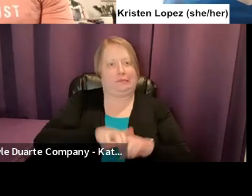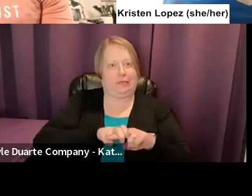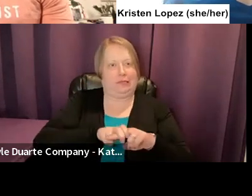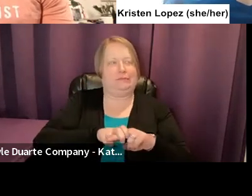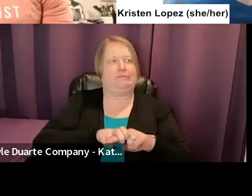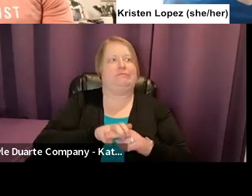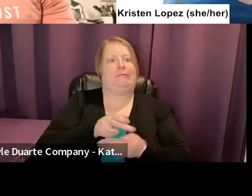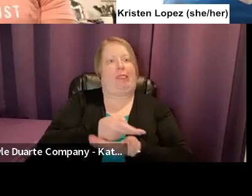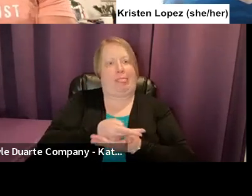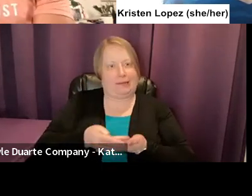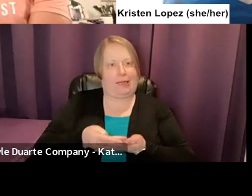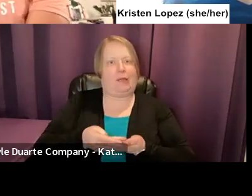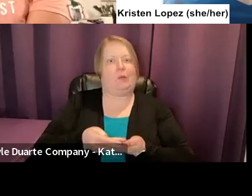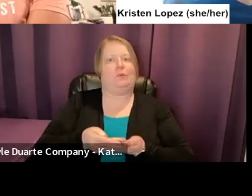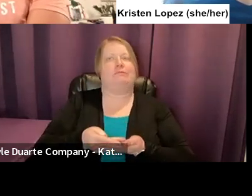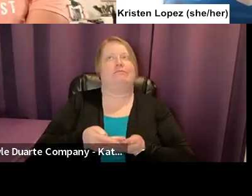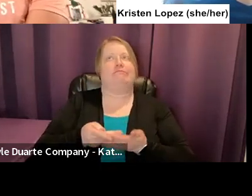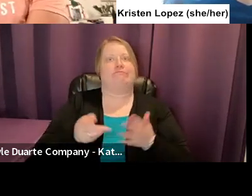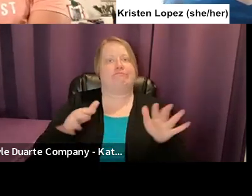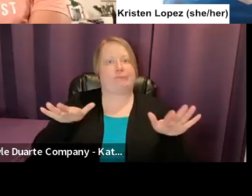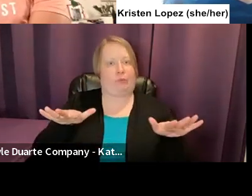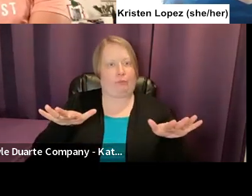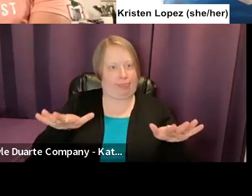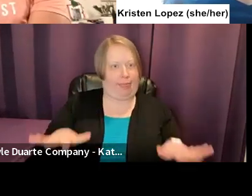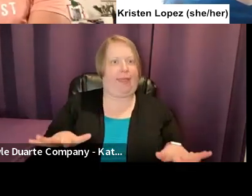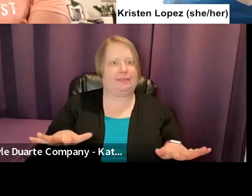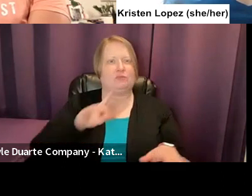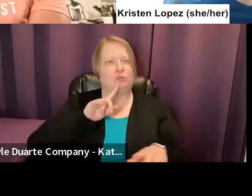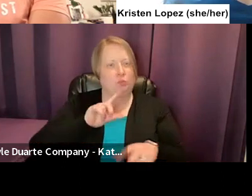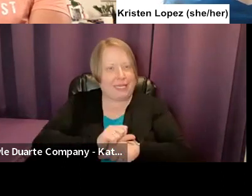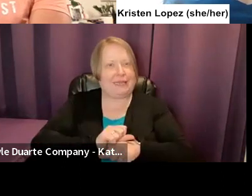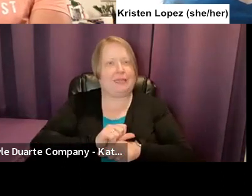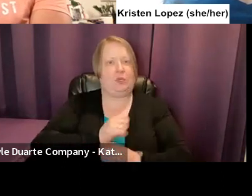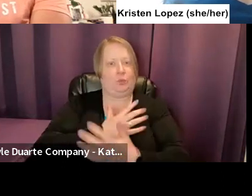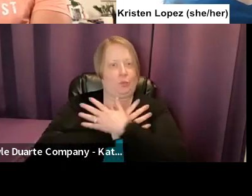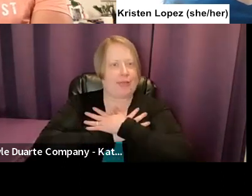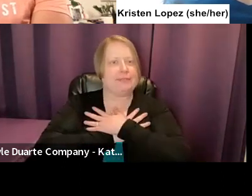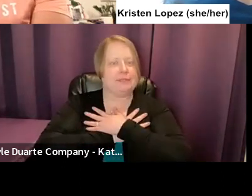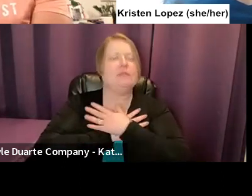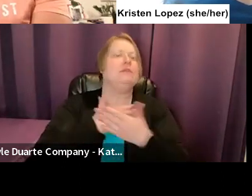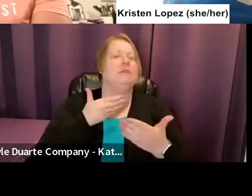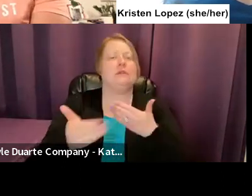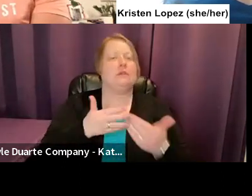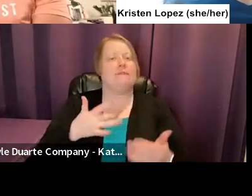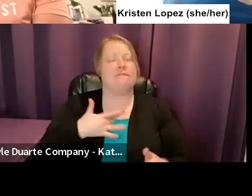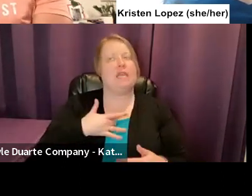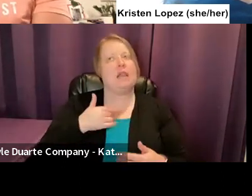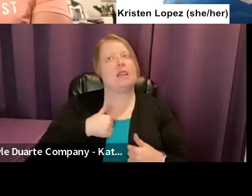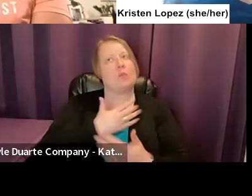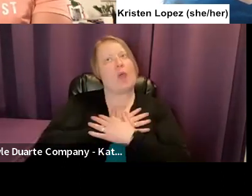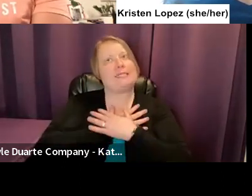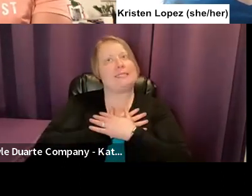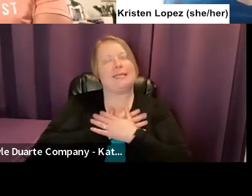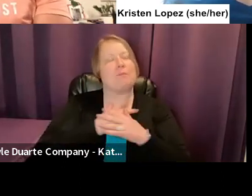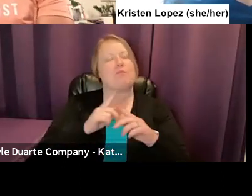relax, and to just actually rest. And even when we feel like we are resting, we're probably